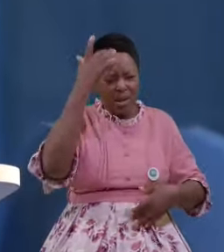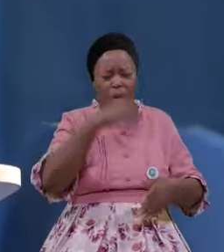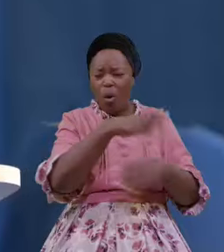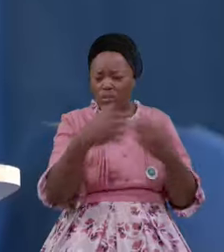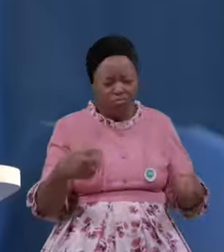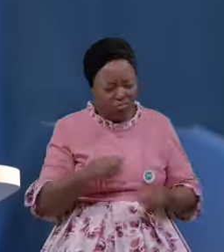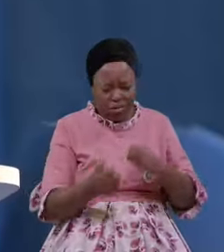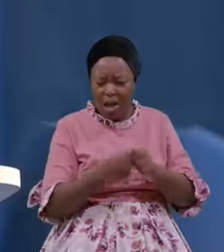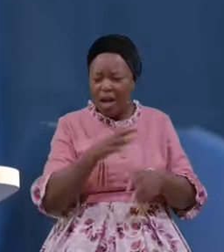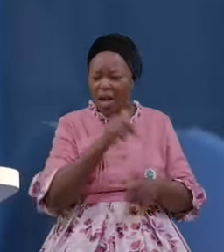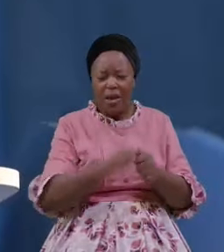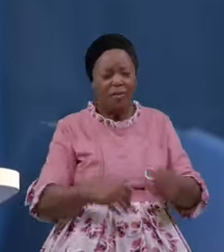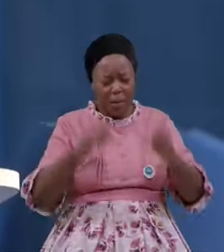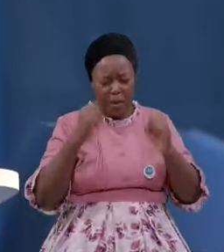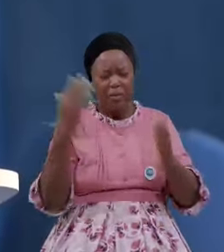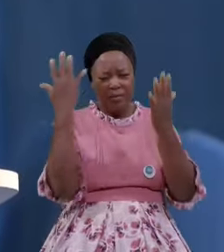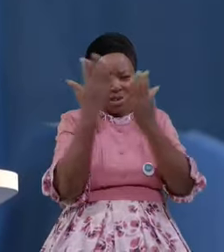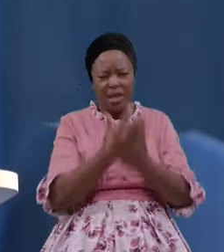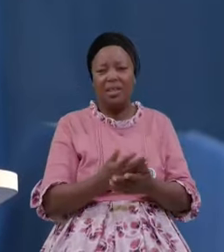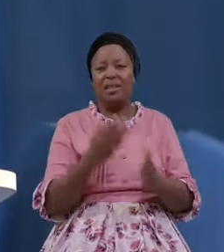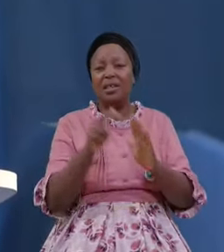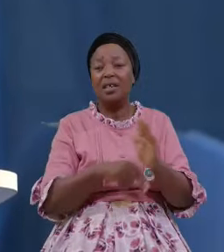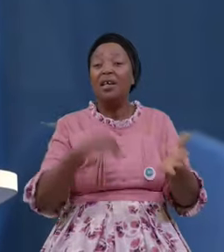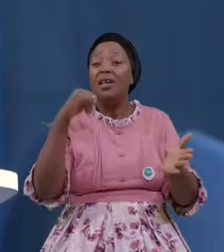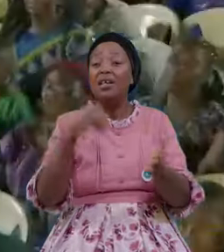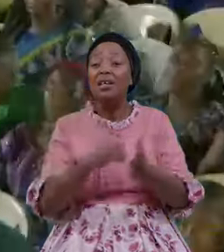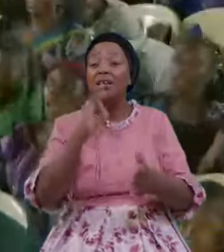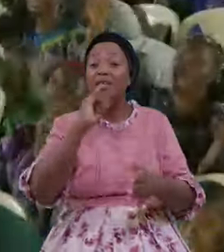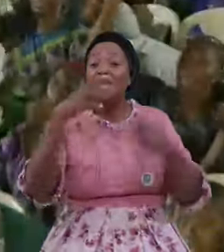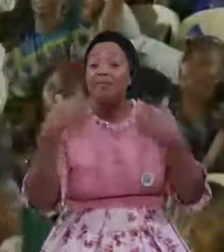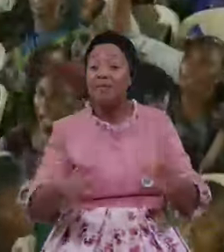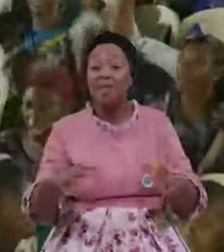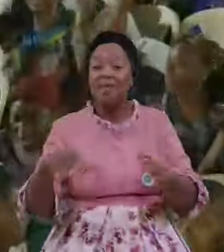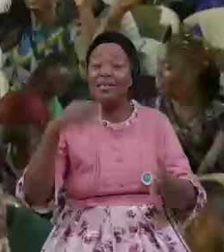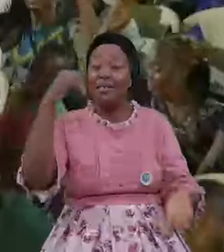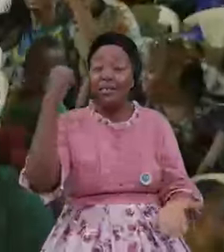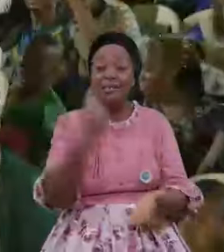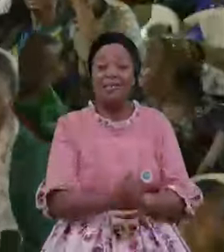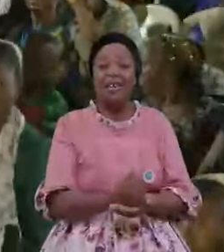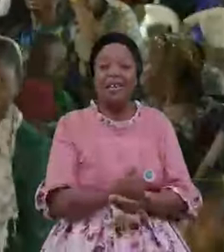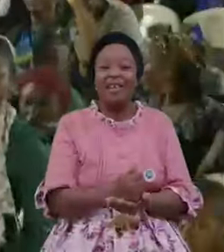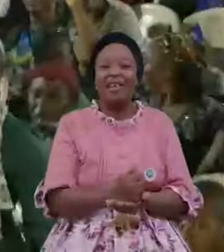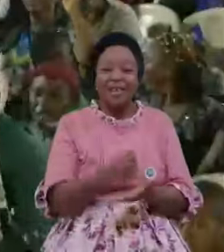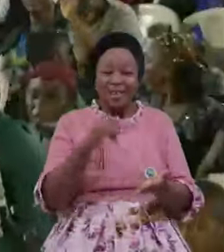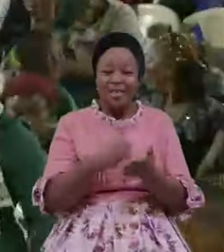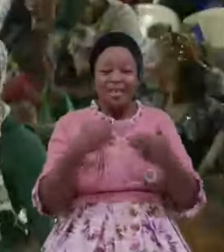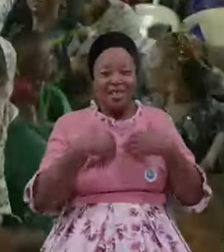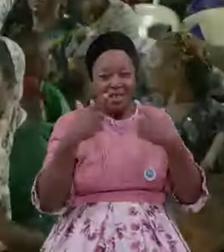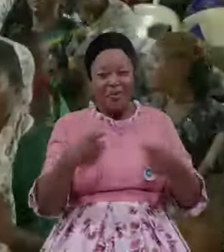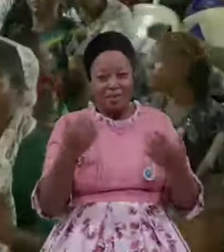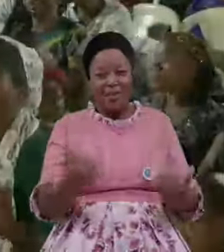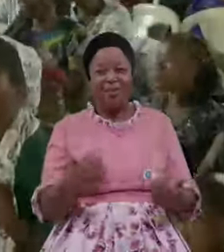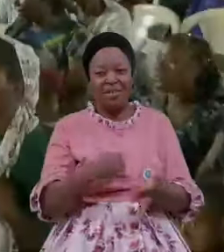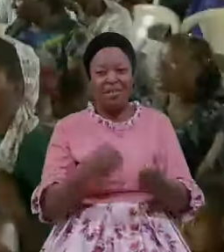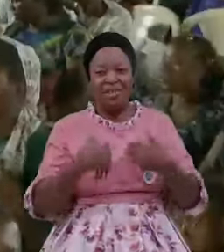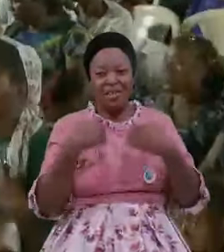It is finished. Shall we say amen? Amen? All right. It's done now. It's done. It's done. Rise